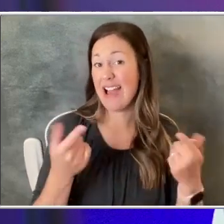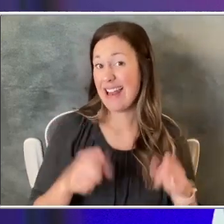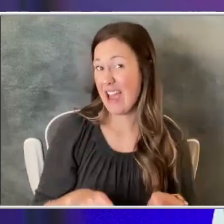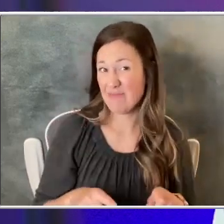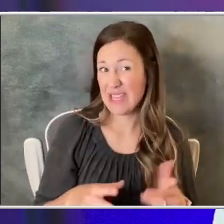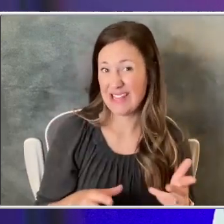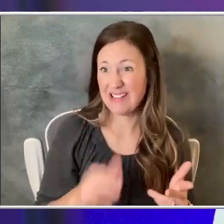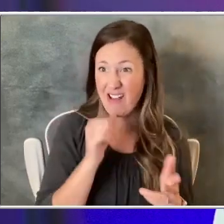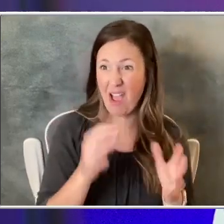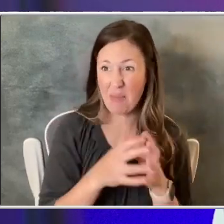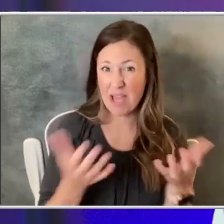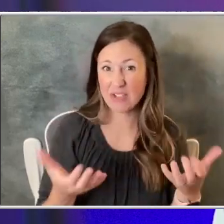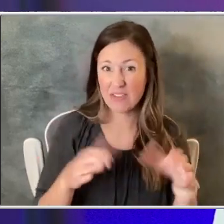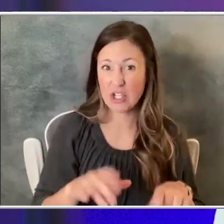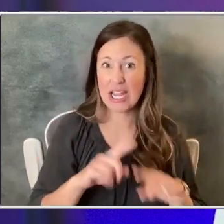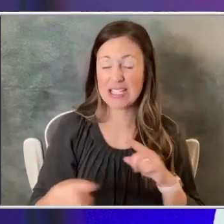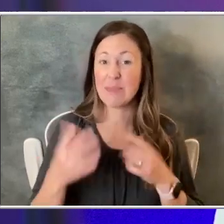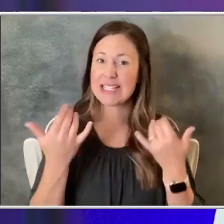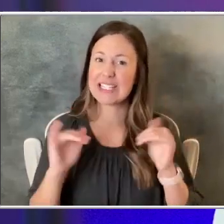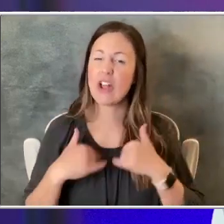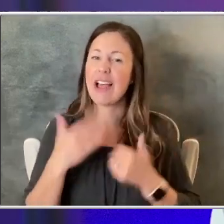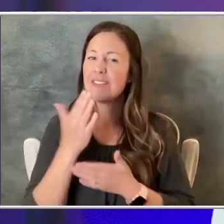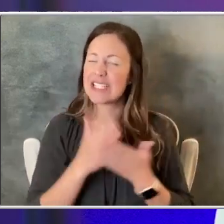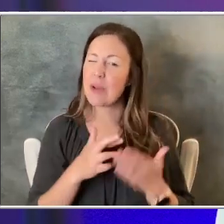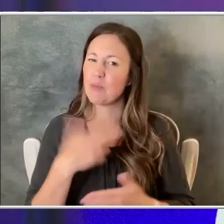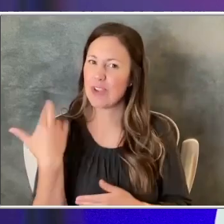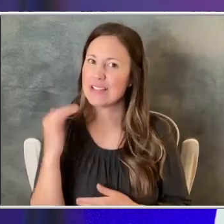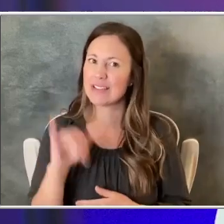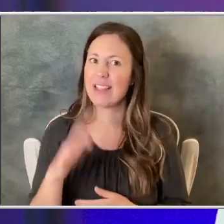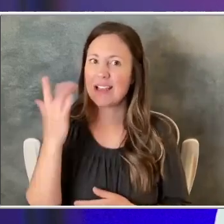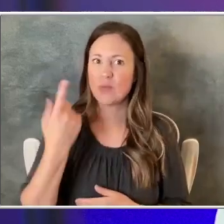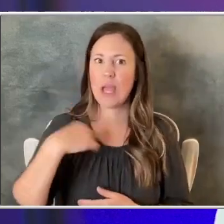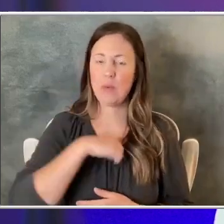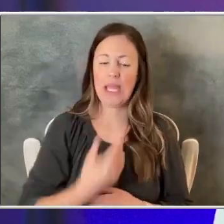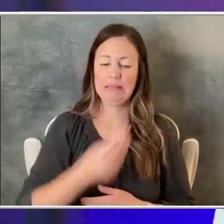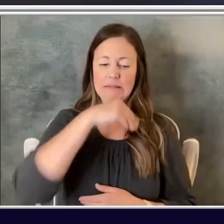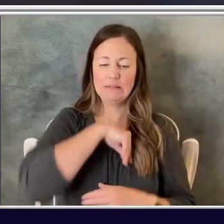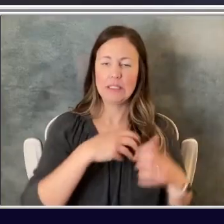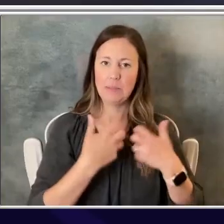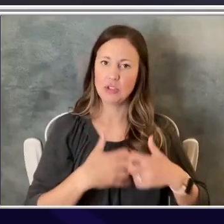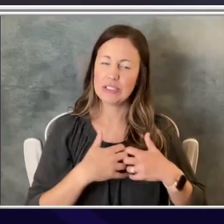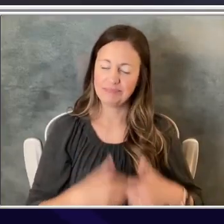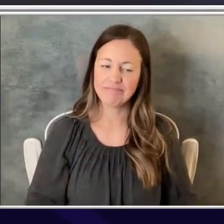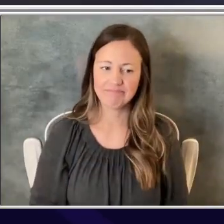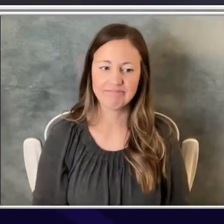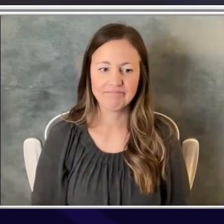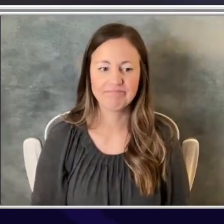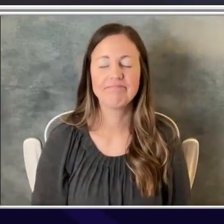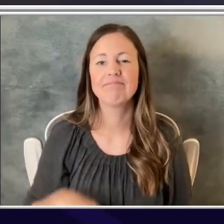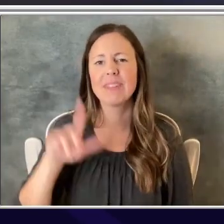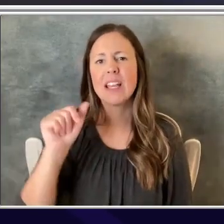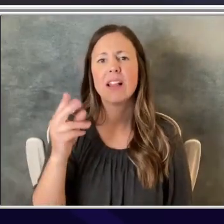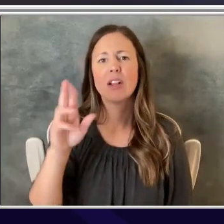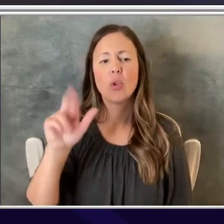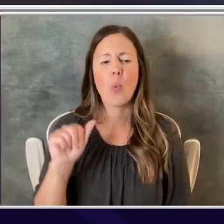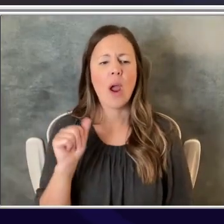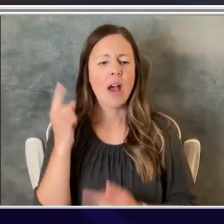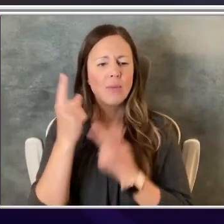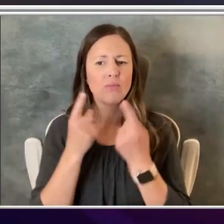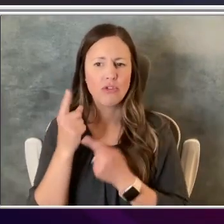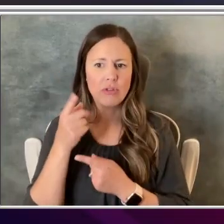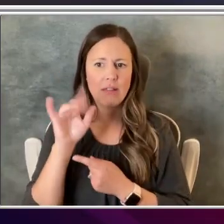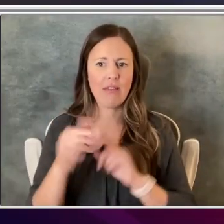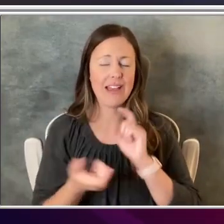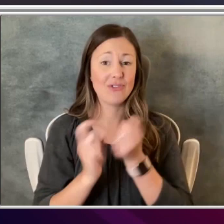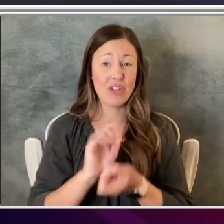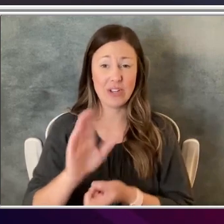like the risk was not zero, and that's why we did the defibrillator. So it will stick around. Laura has a question, Brittany. Has this changed your daily routine